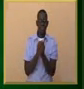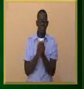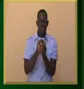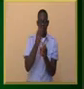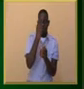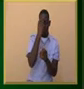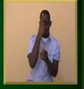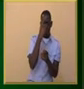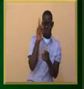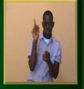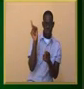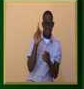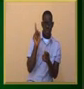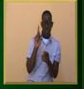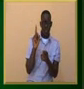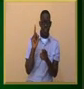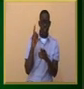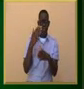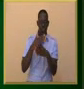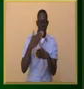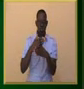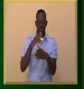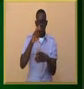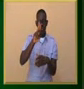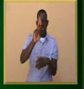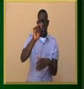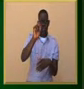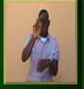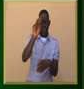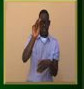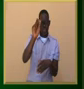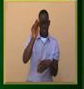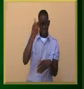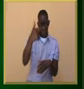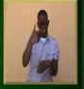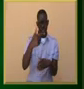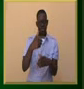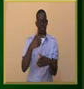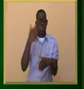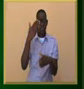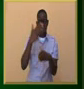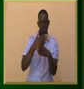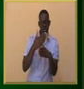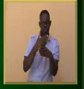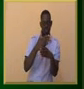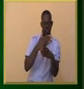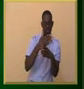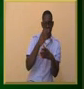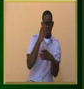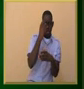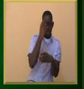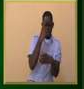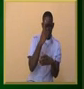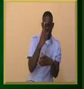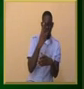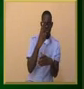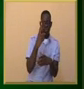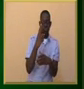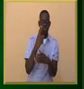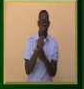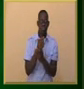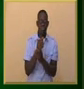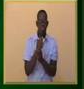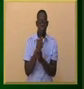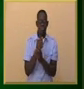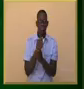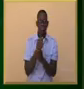to understand what the role of UNTAG was, to understand the function of UNTAG, and to name the people